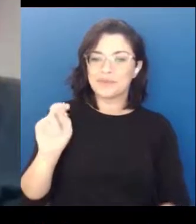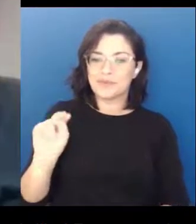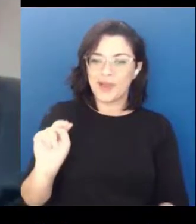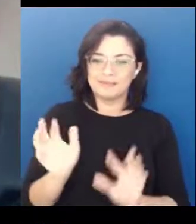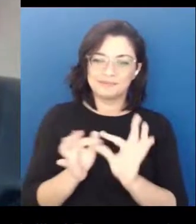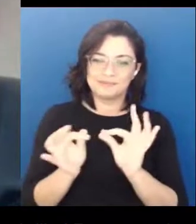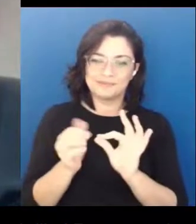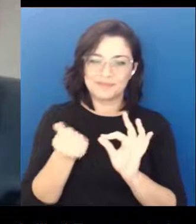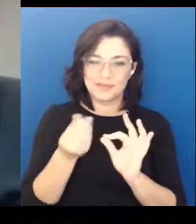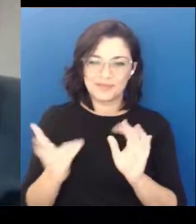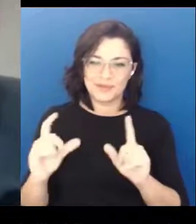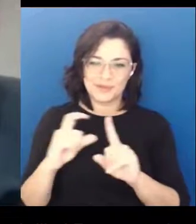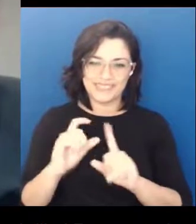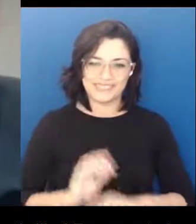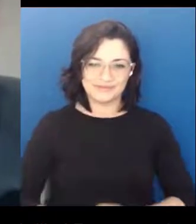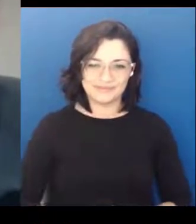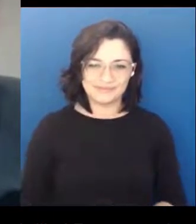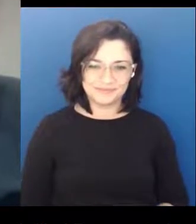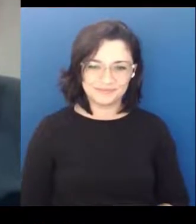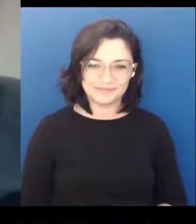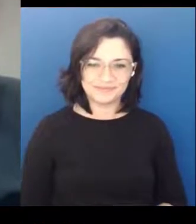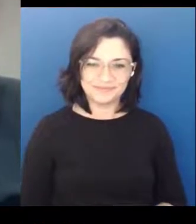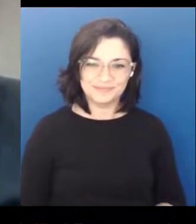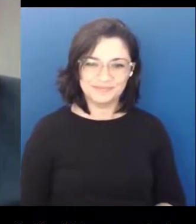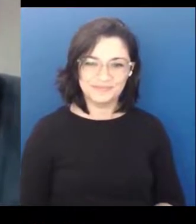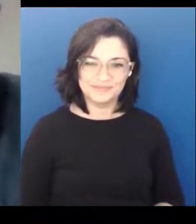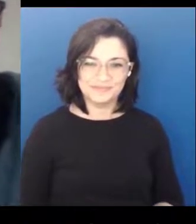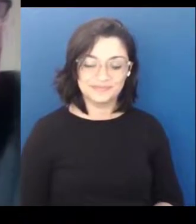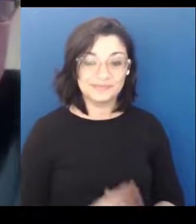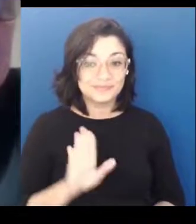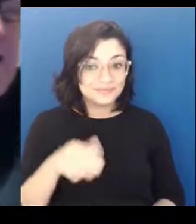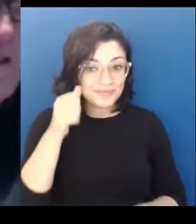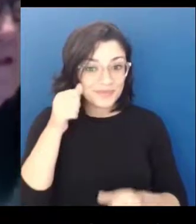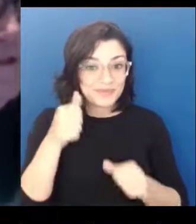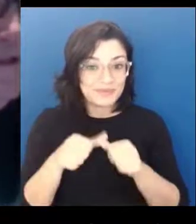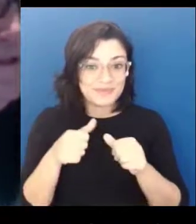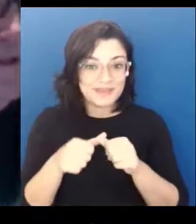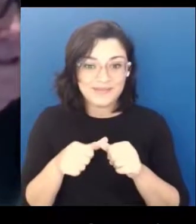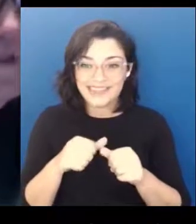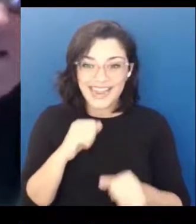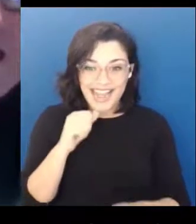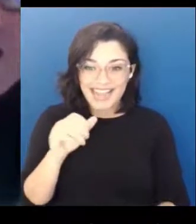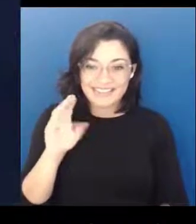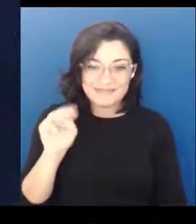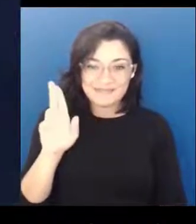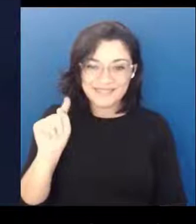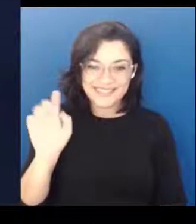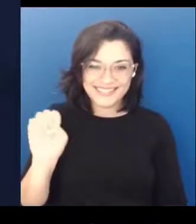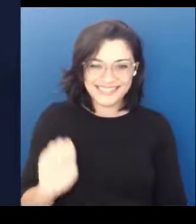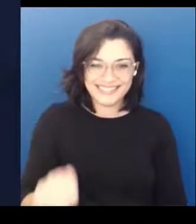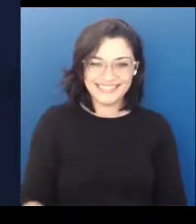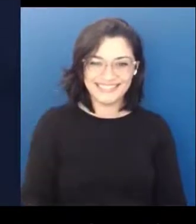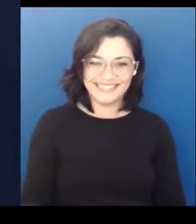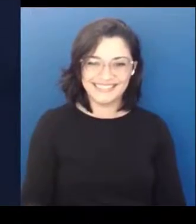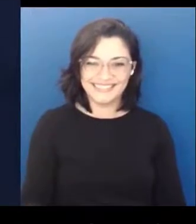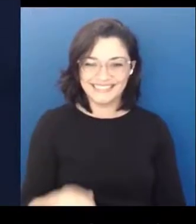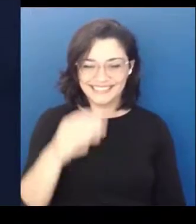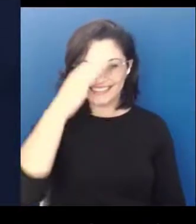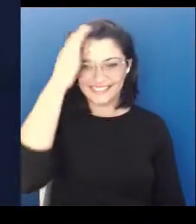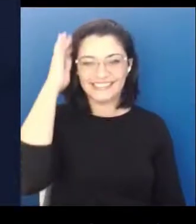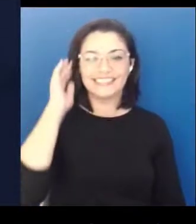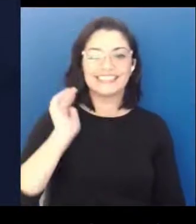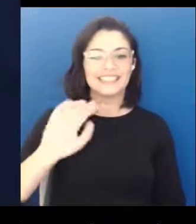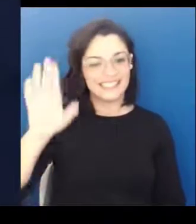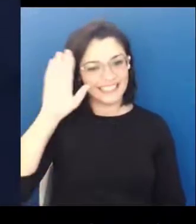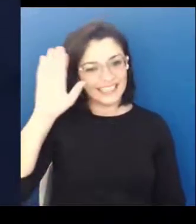And don't forget to unmute. Okay, excuse me. Thank you, Jen. Thank you,